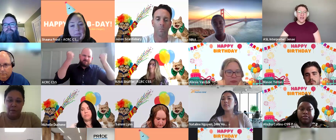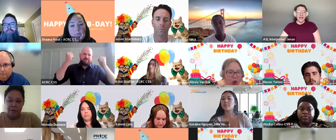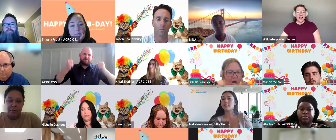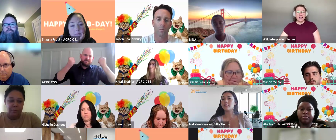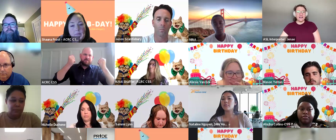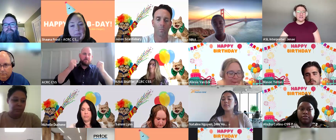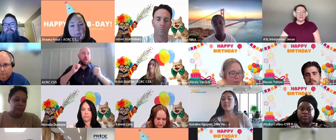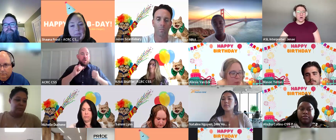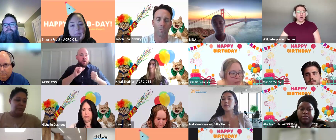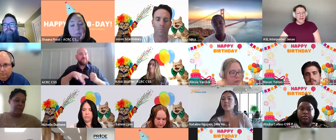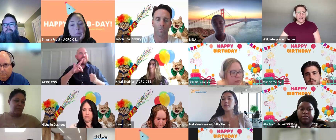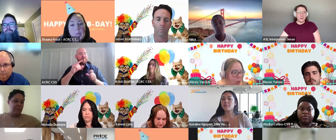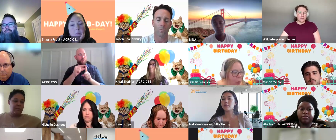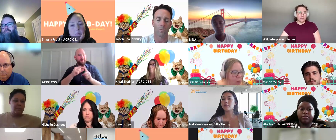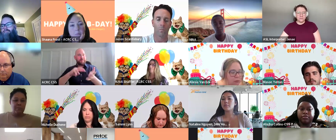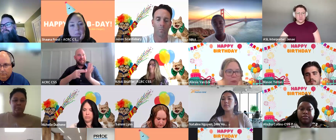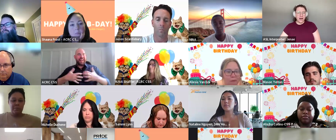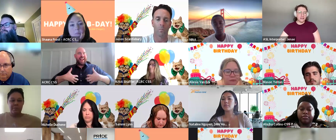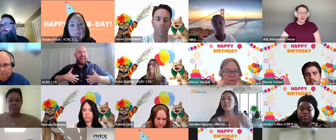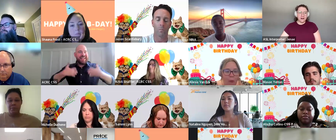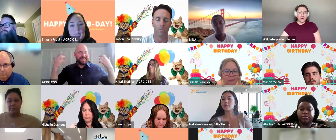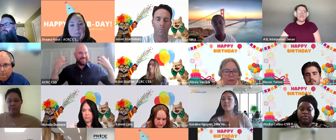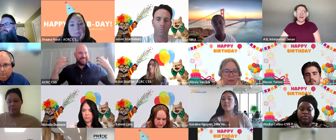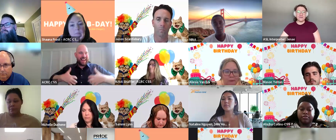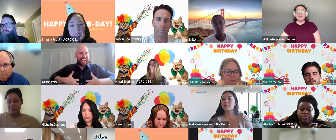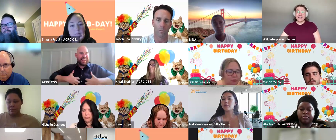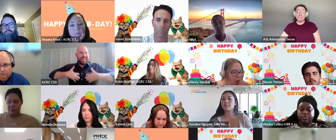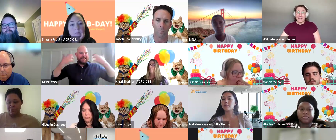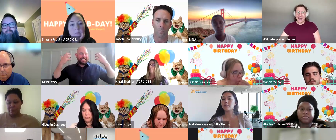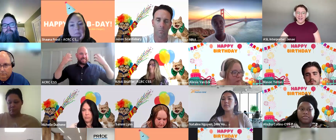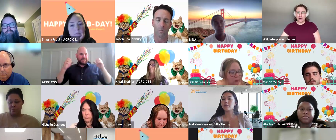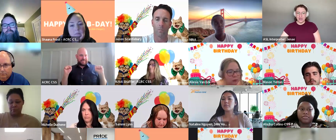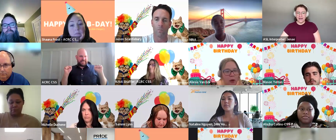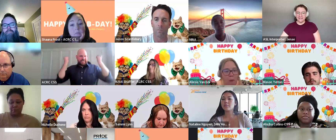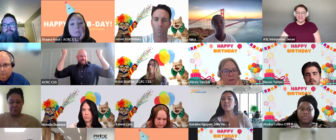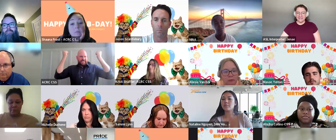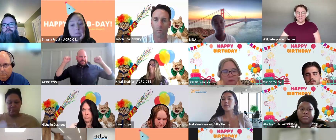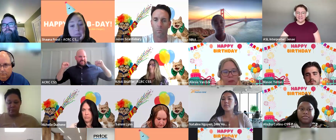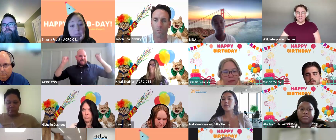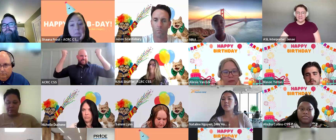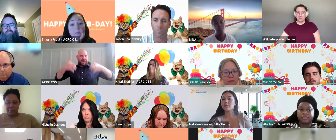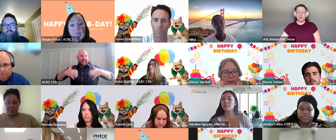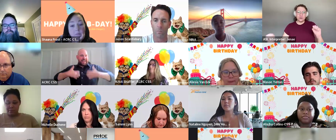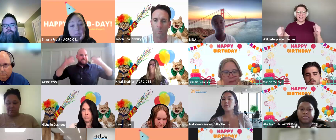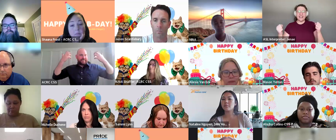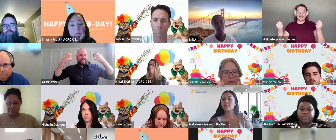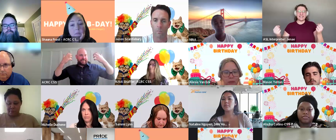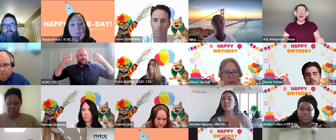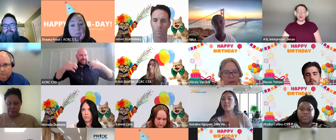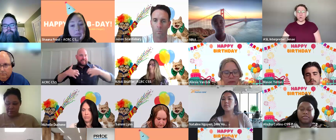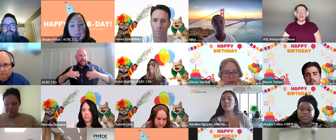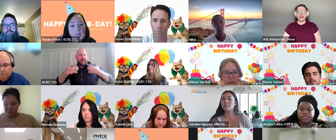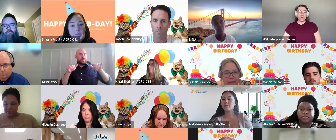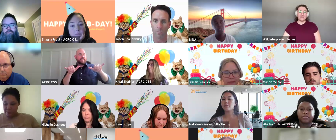out and go, okay, I'm trial and error, and I found out that they meant angry. So using